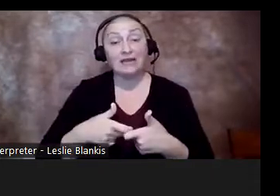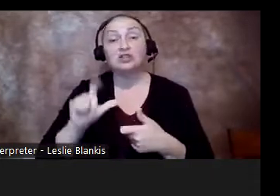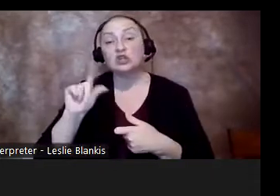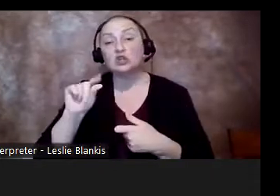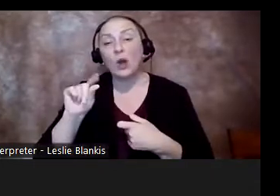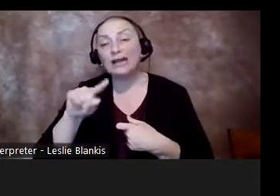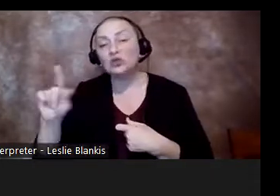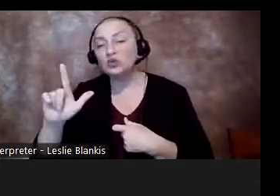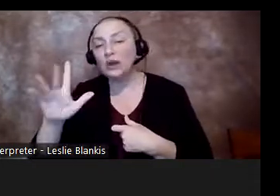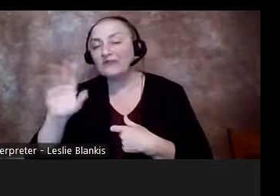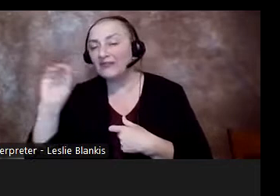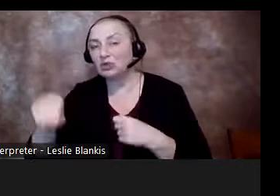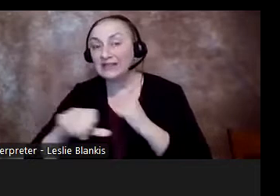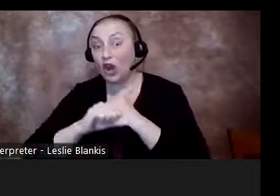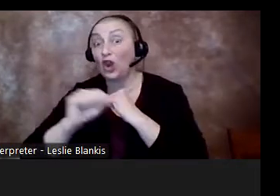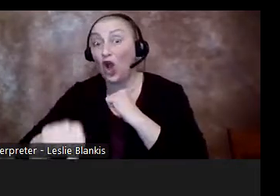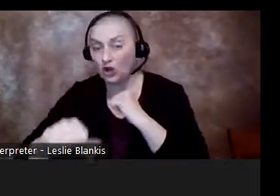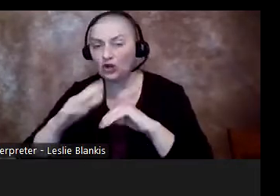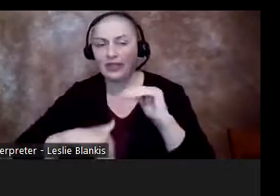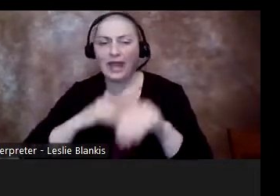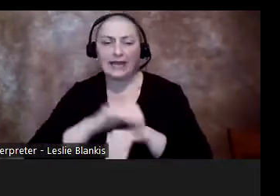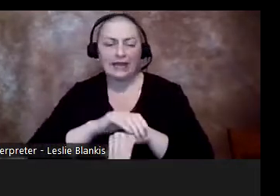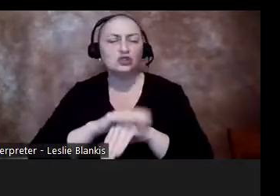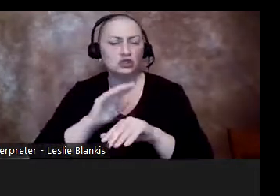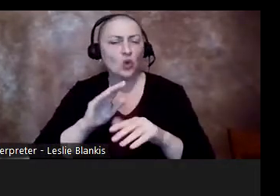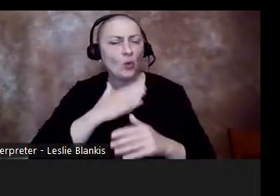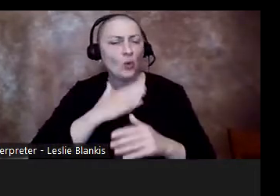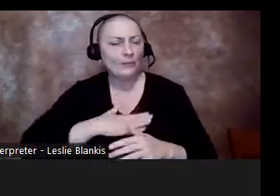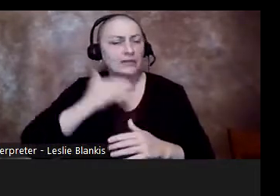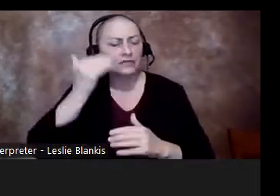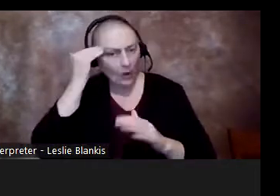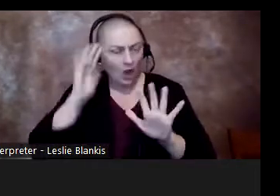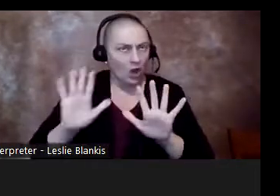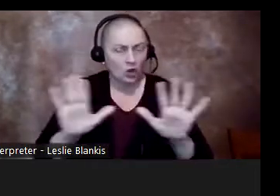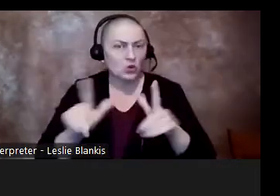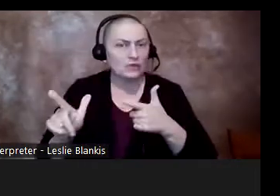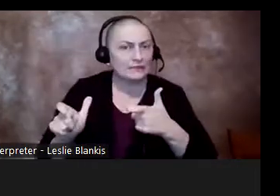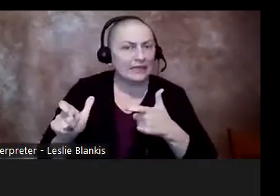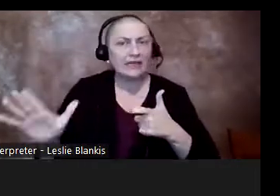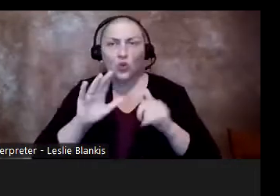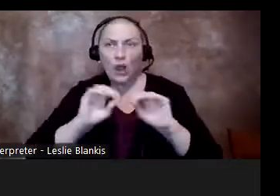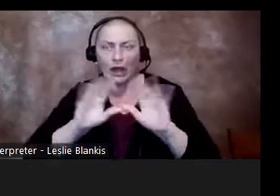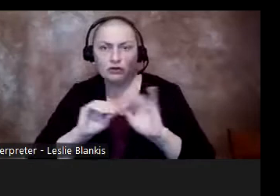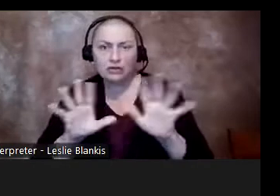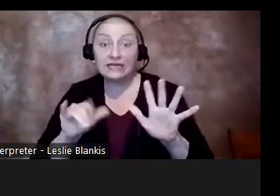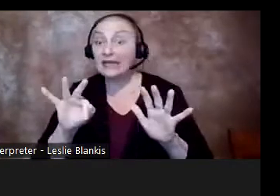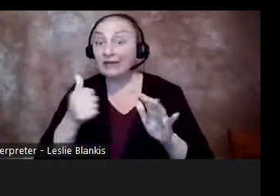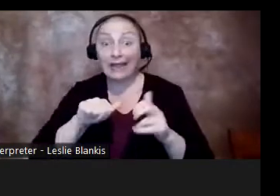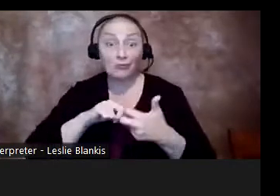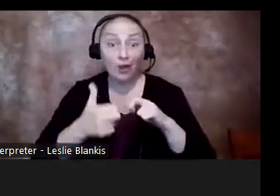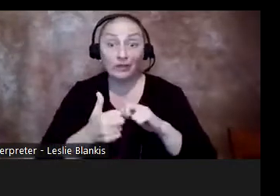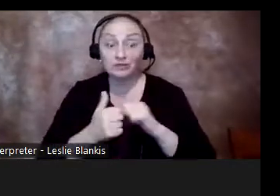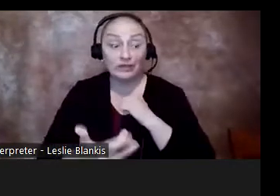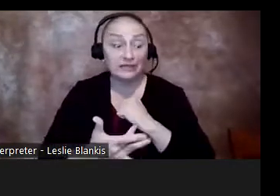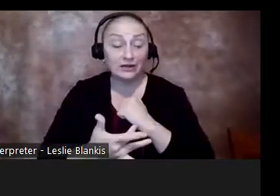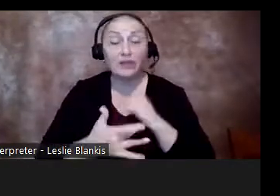longer than English. So please be aware of your speed and of your clarity. And if you have any questions or any issues whatsoever with this technology, please let the whole